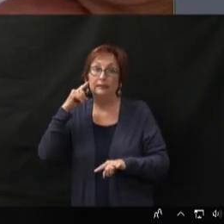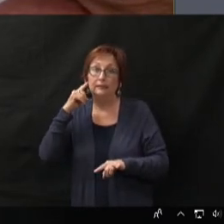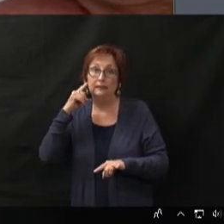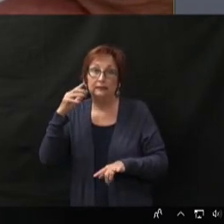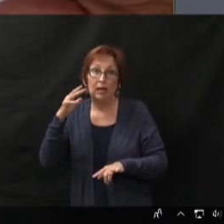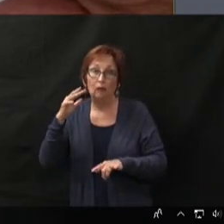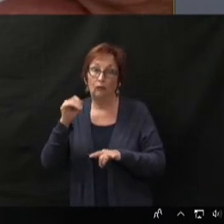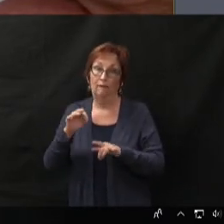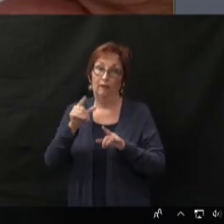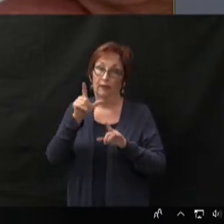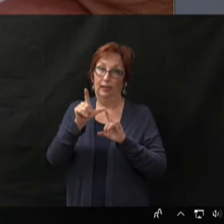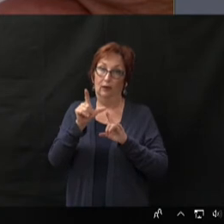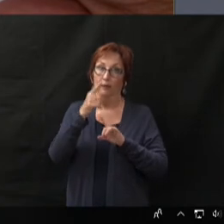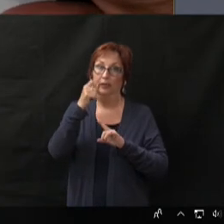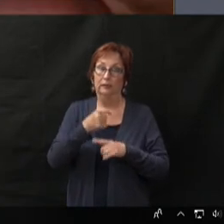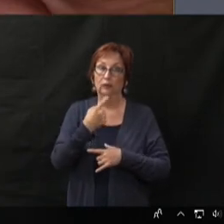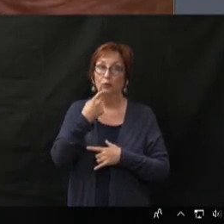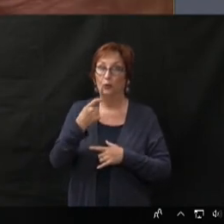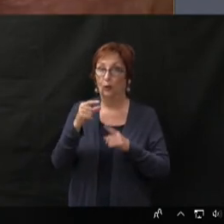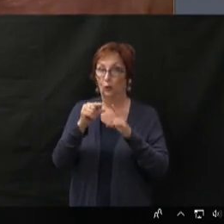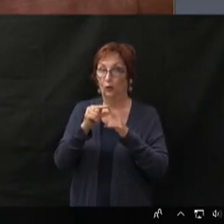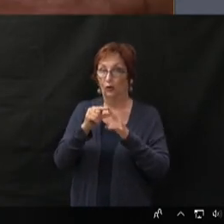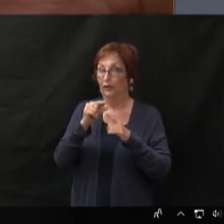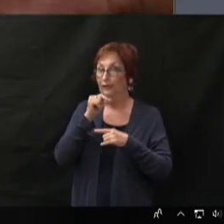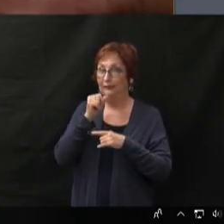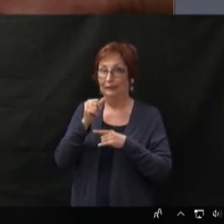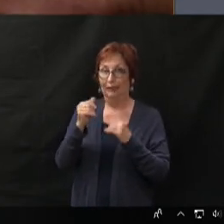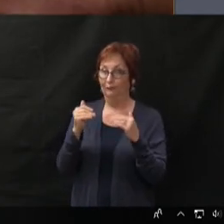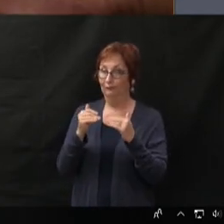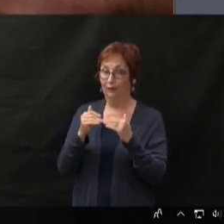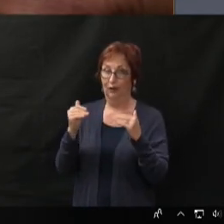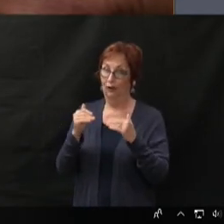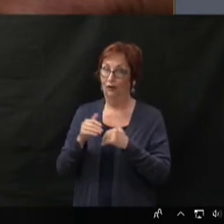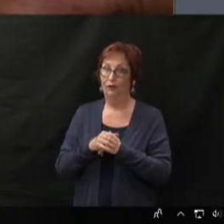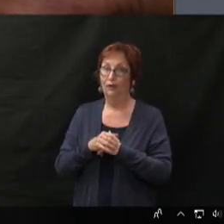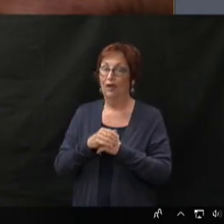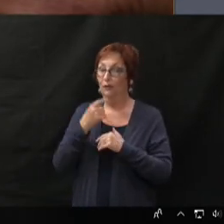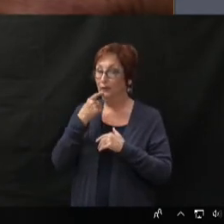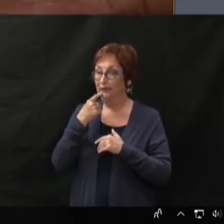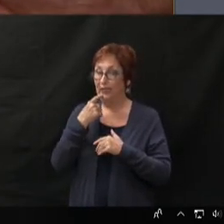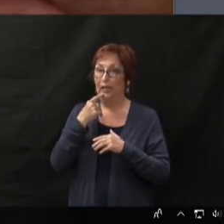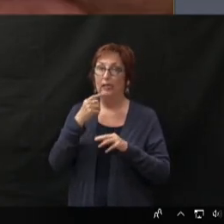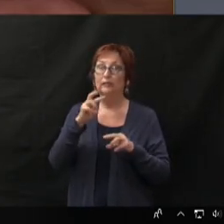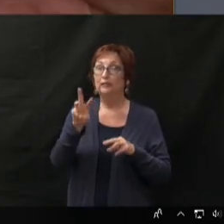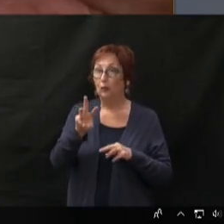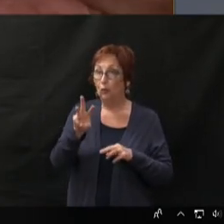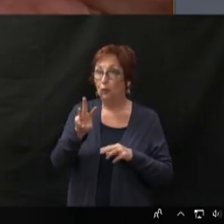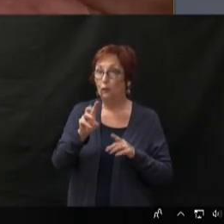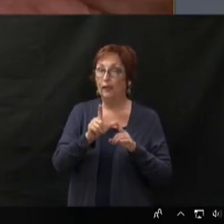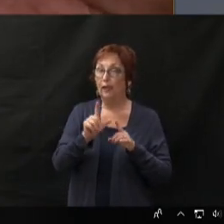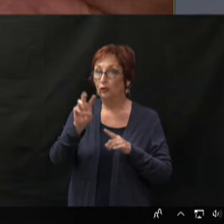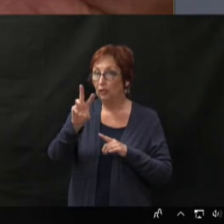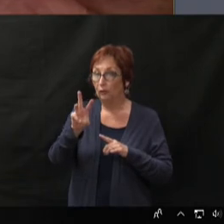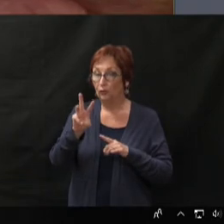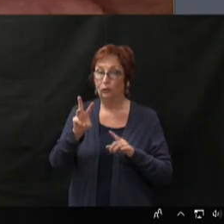it's not making its fair sounds. I would say W, and they would say W,